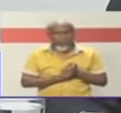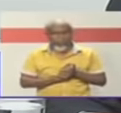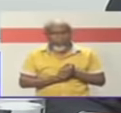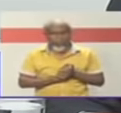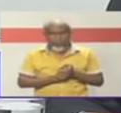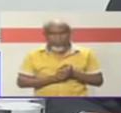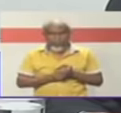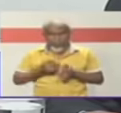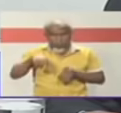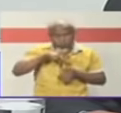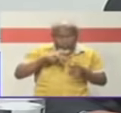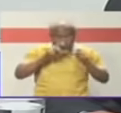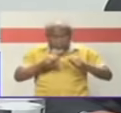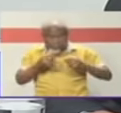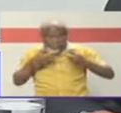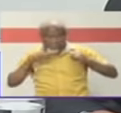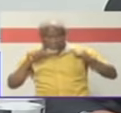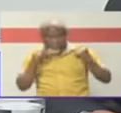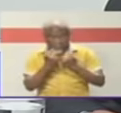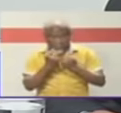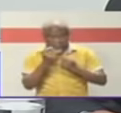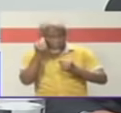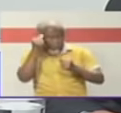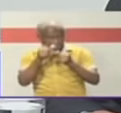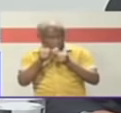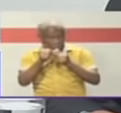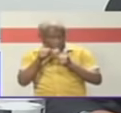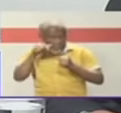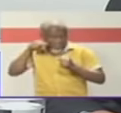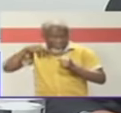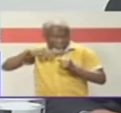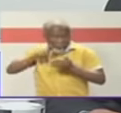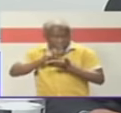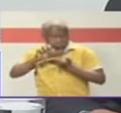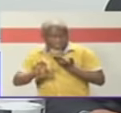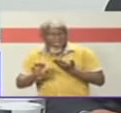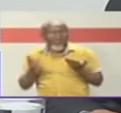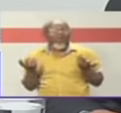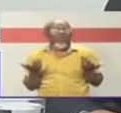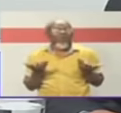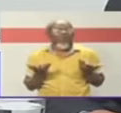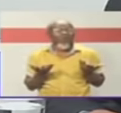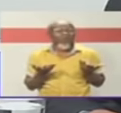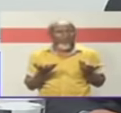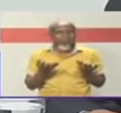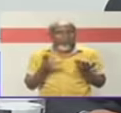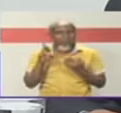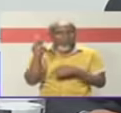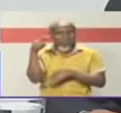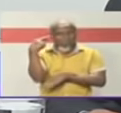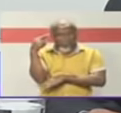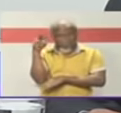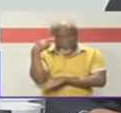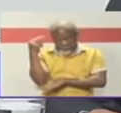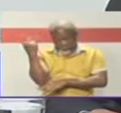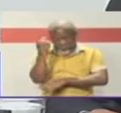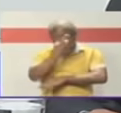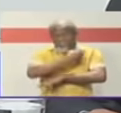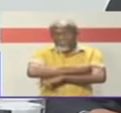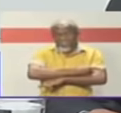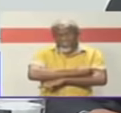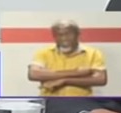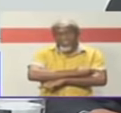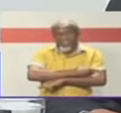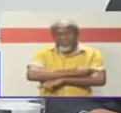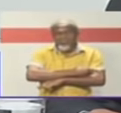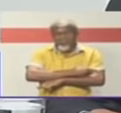especially with this Republic Day weekend, and I am deeply concerned about the little social